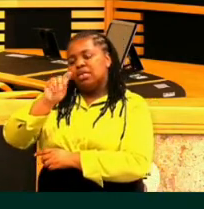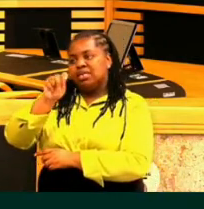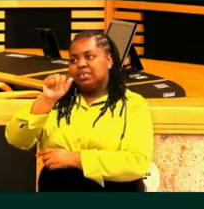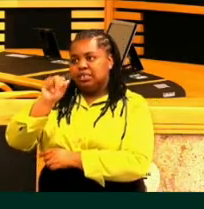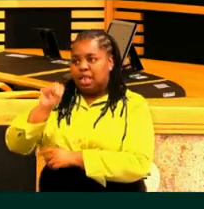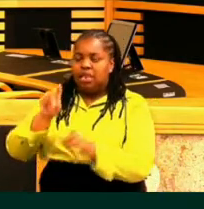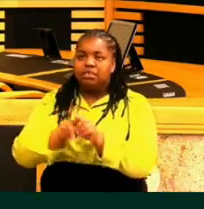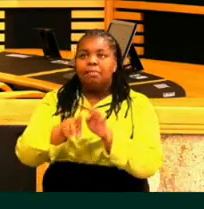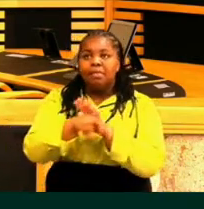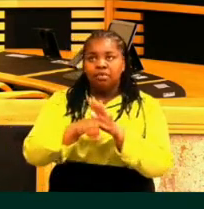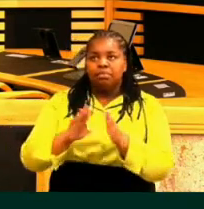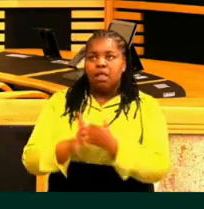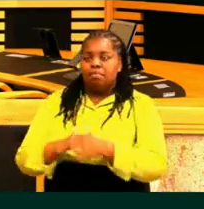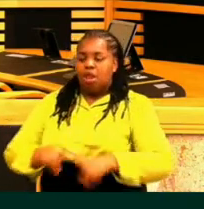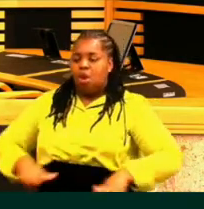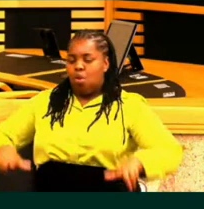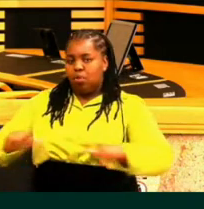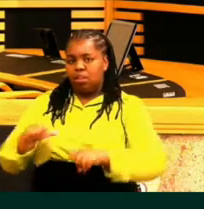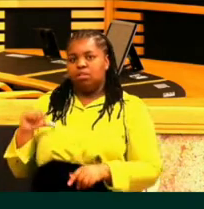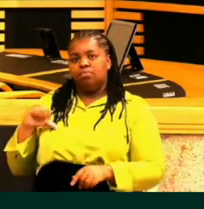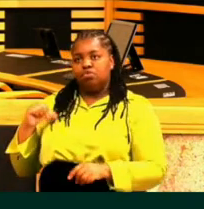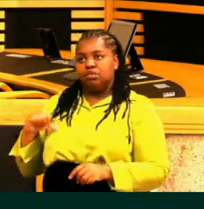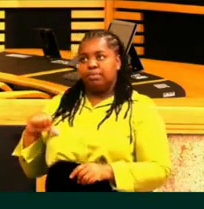district and local municipalities